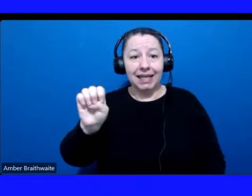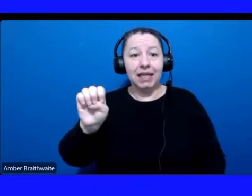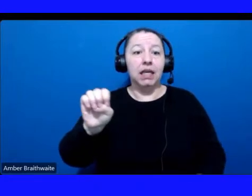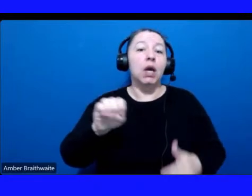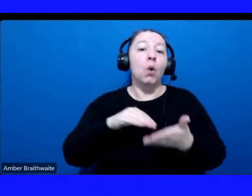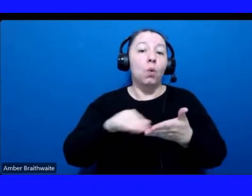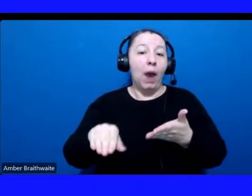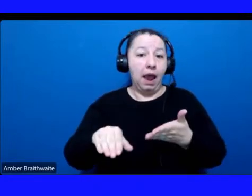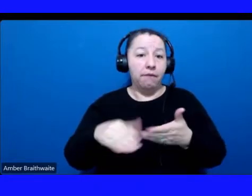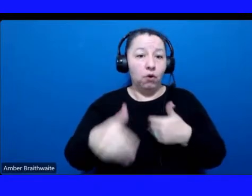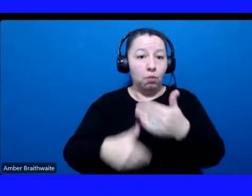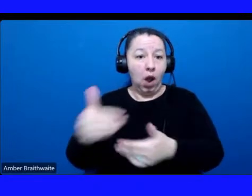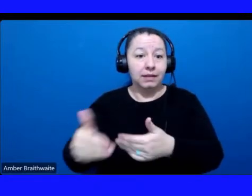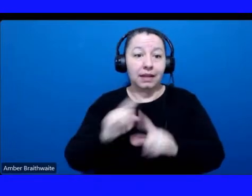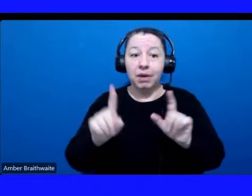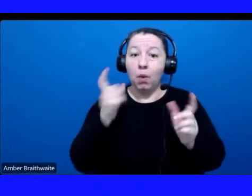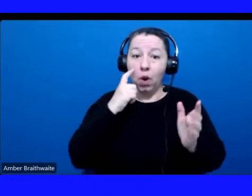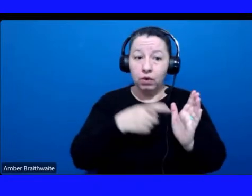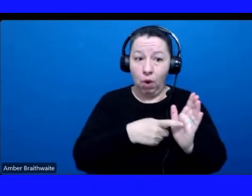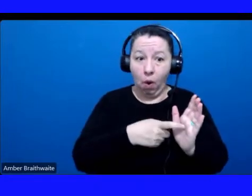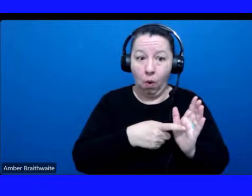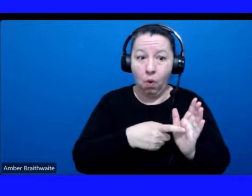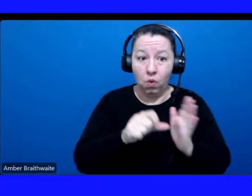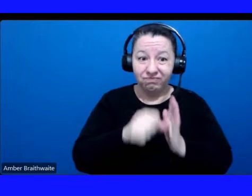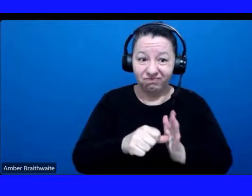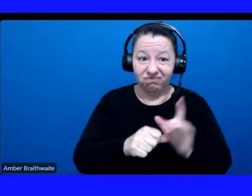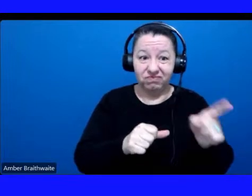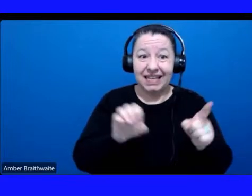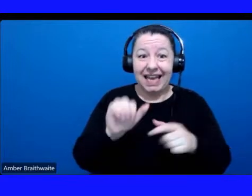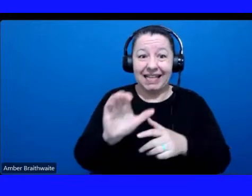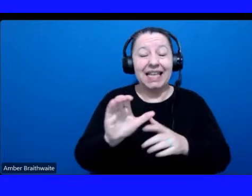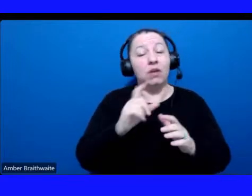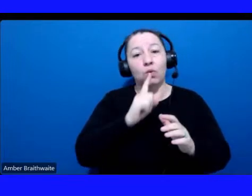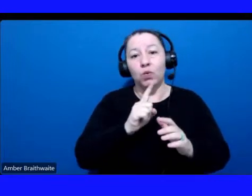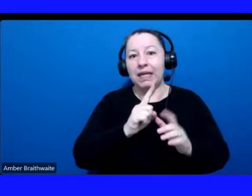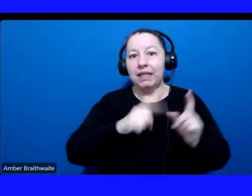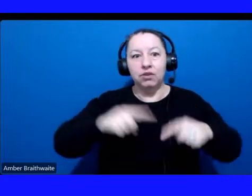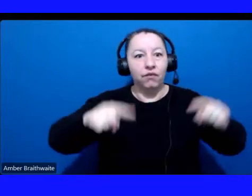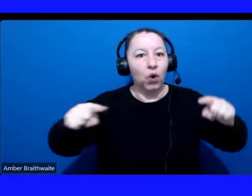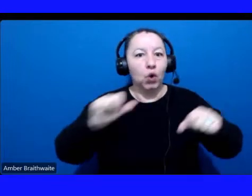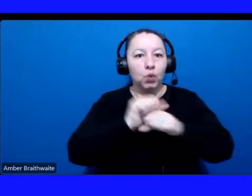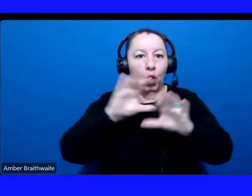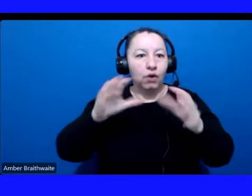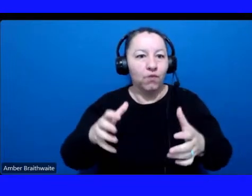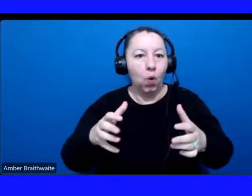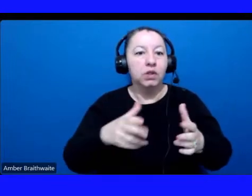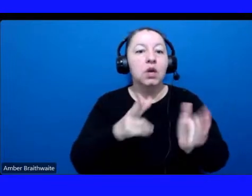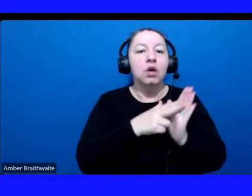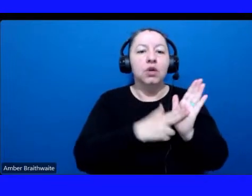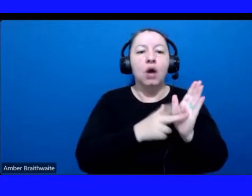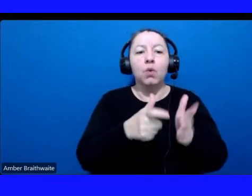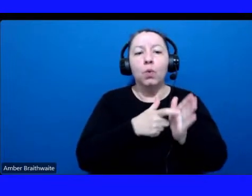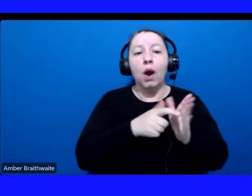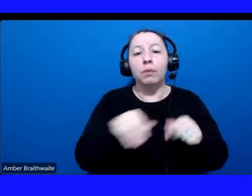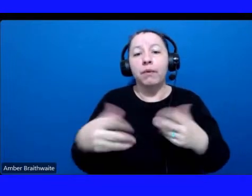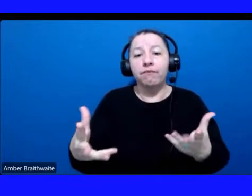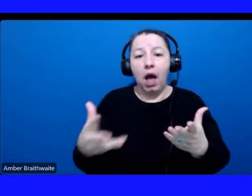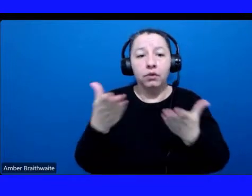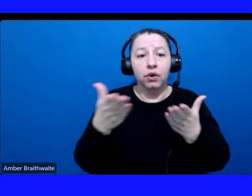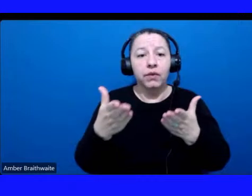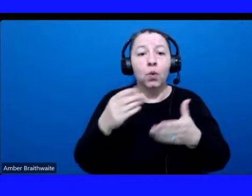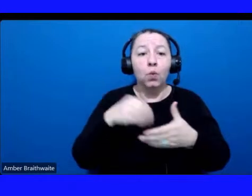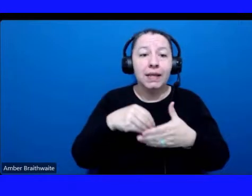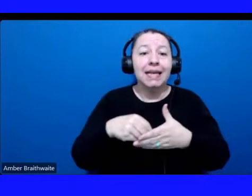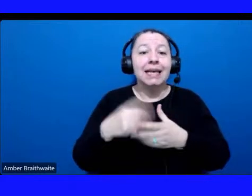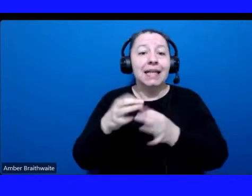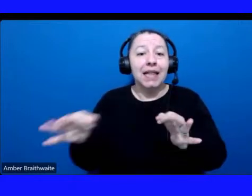cost is not to exceed $25 million, which is fully funded through the CHS budget. And as they are the incumbent, we anticipate minimal time